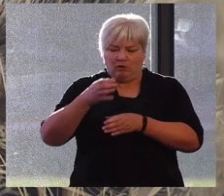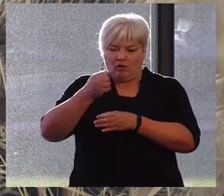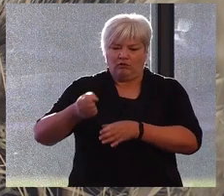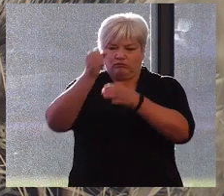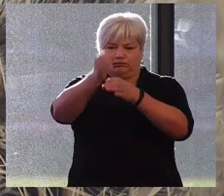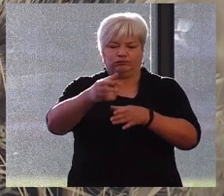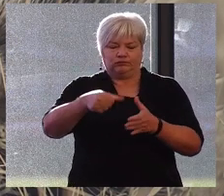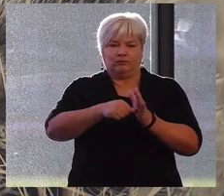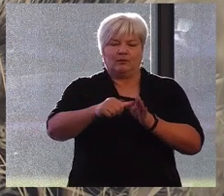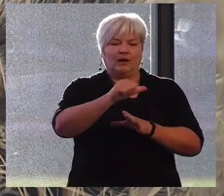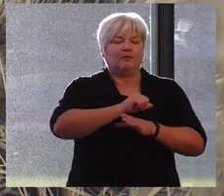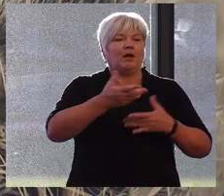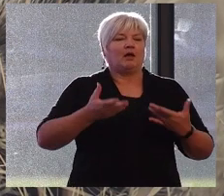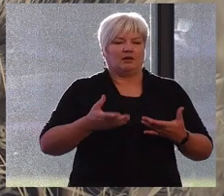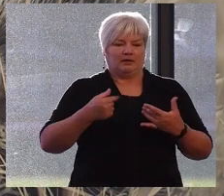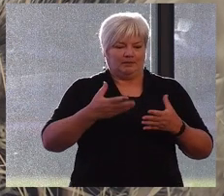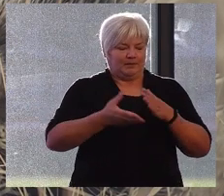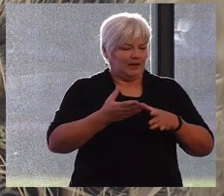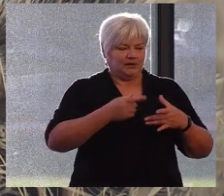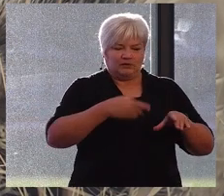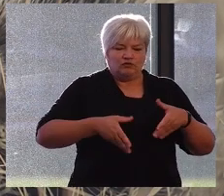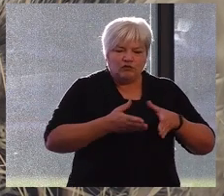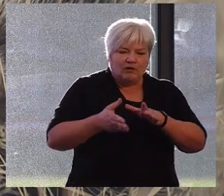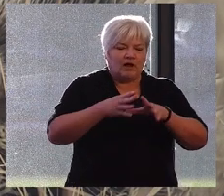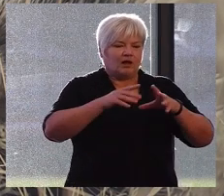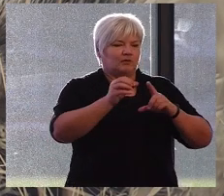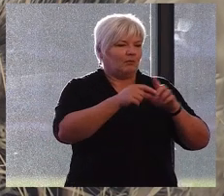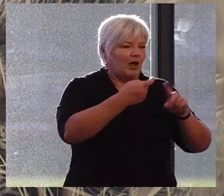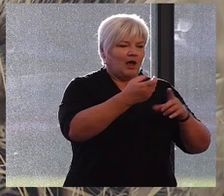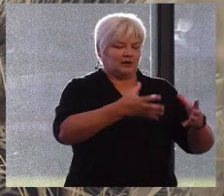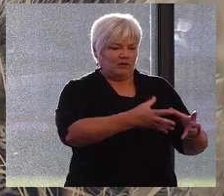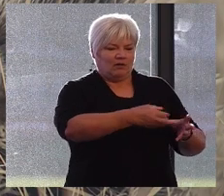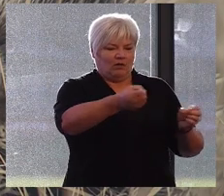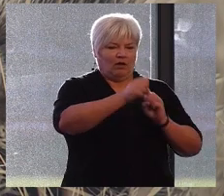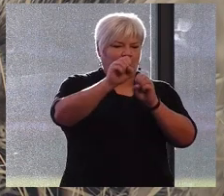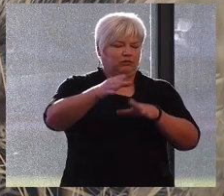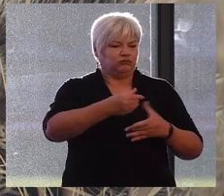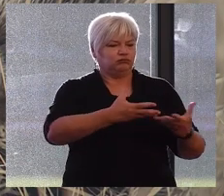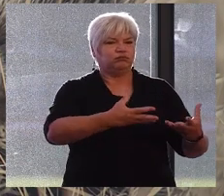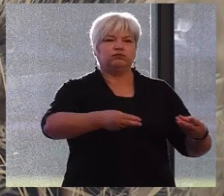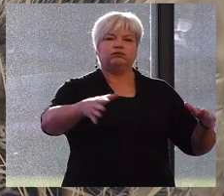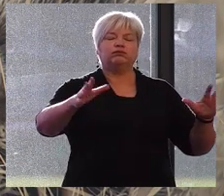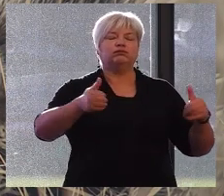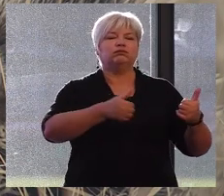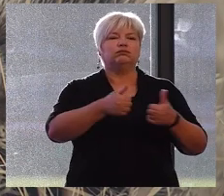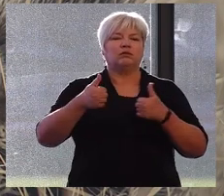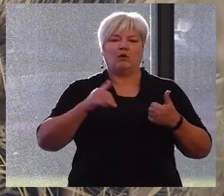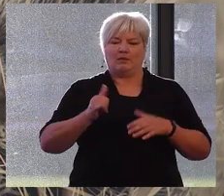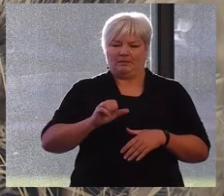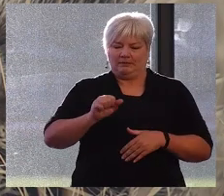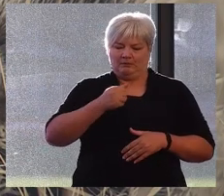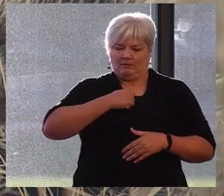the waterways of parks and the streets of Victoria, or managing invasive species on their